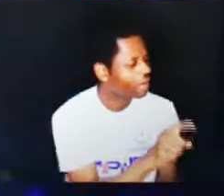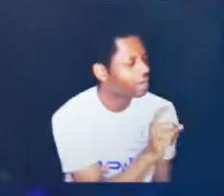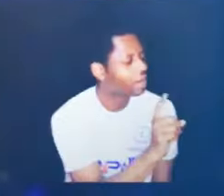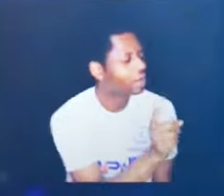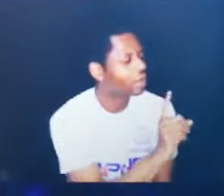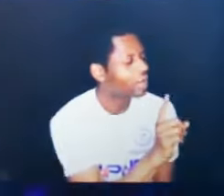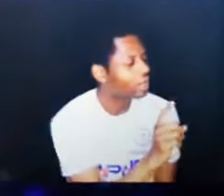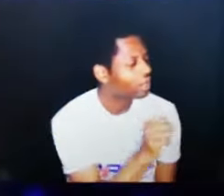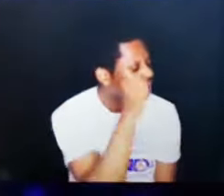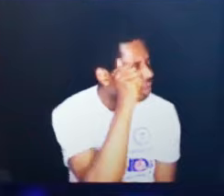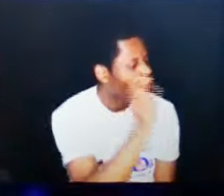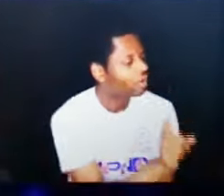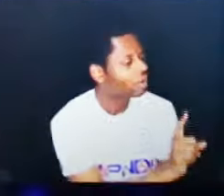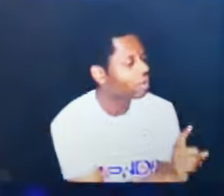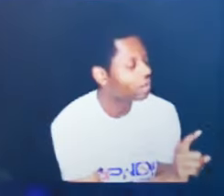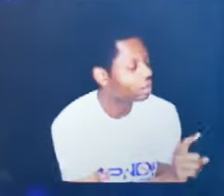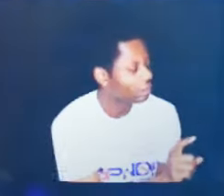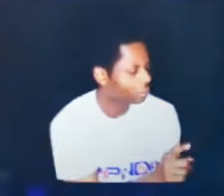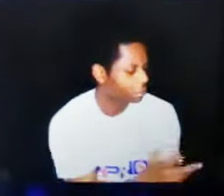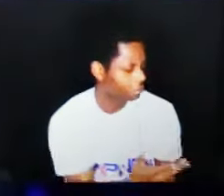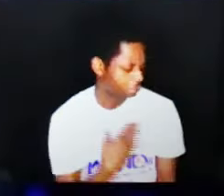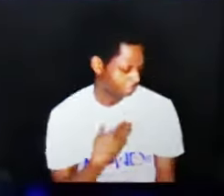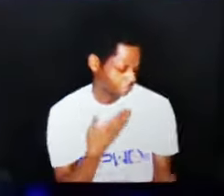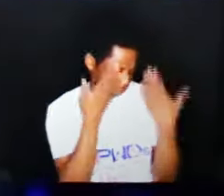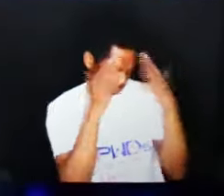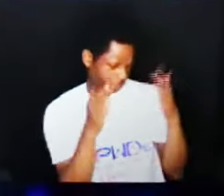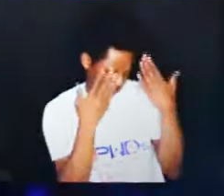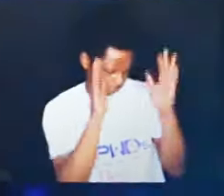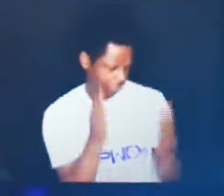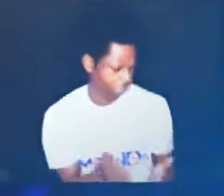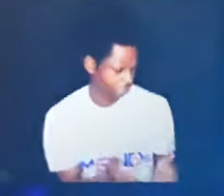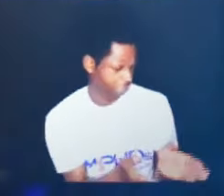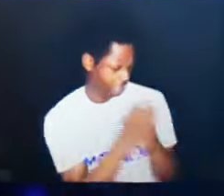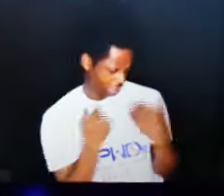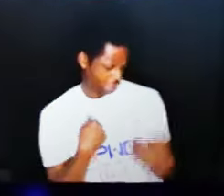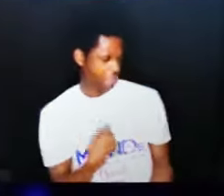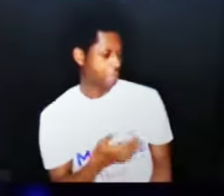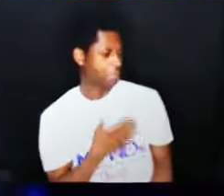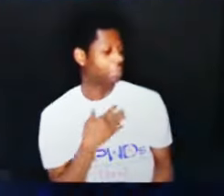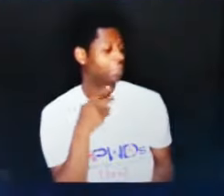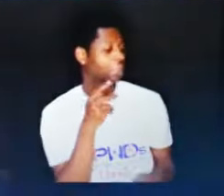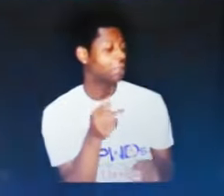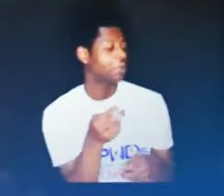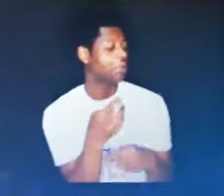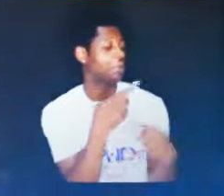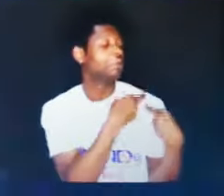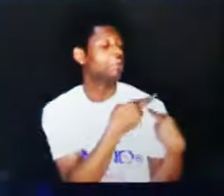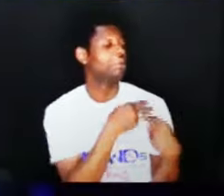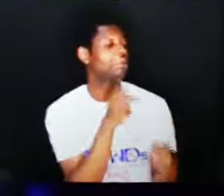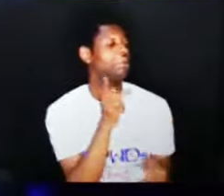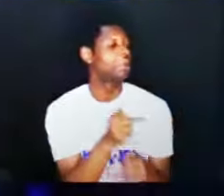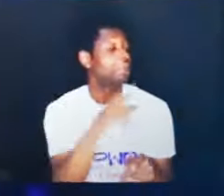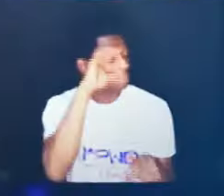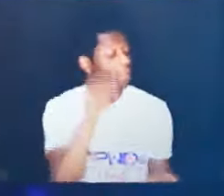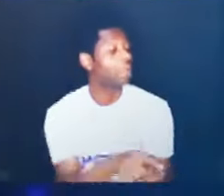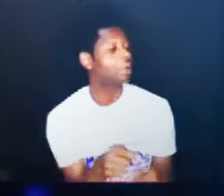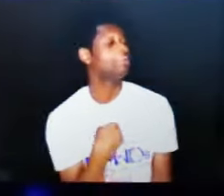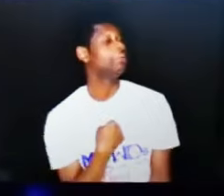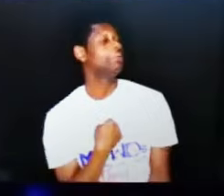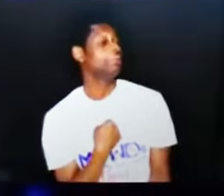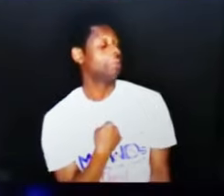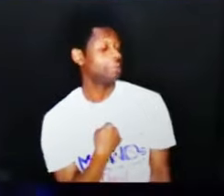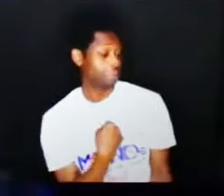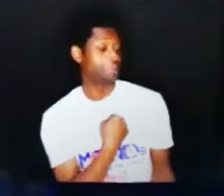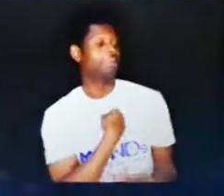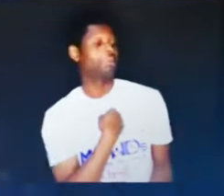replied. "Am I my brother's keeper?" The radi beside Cain said, "And he and only Habel war now say, Minim, minu